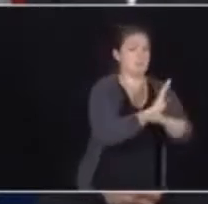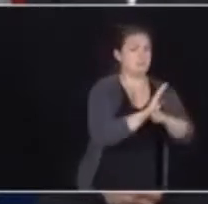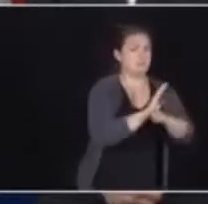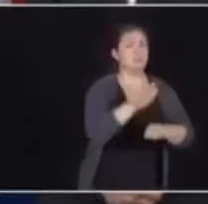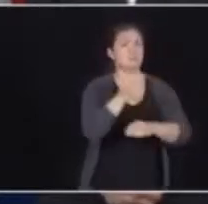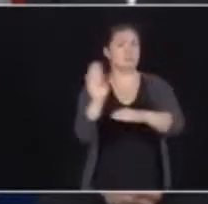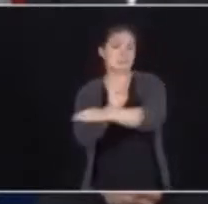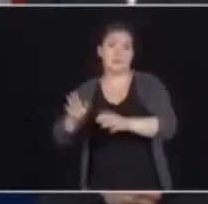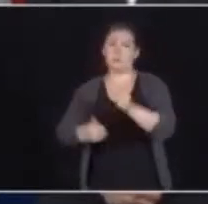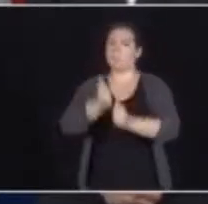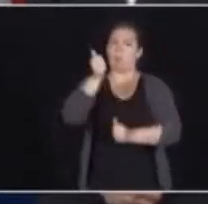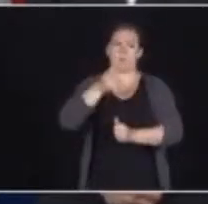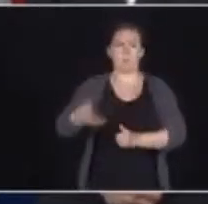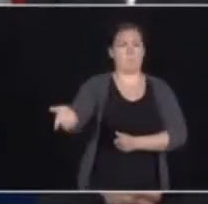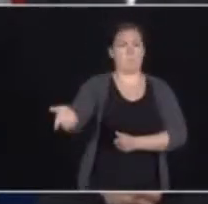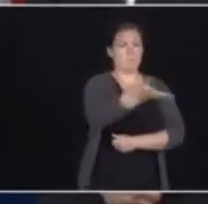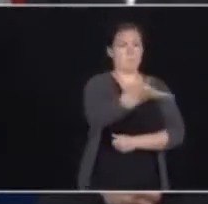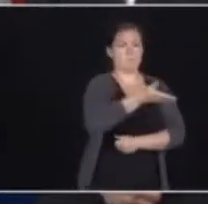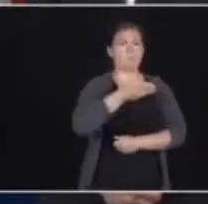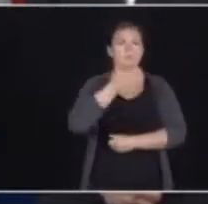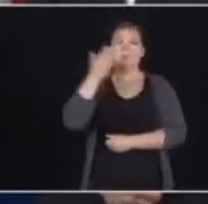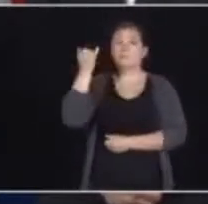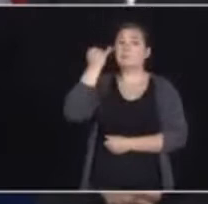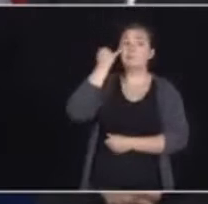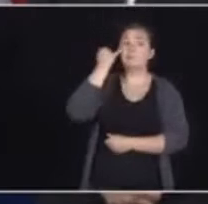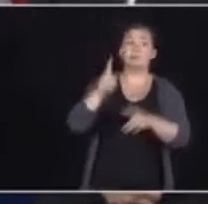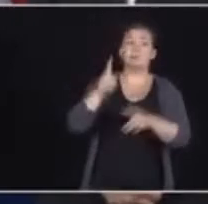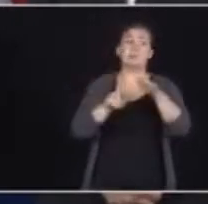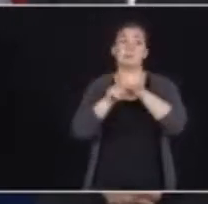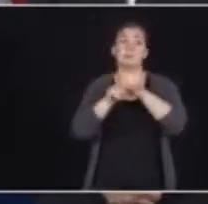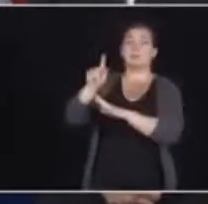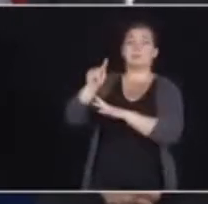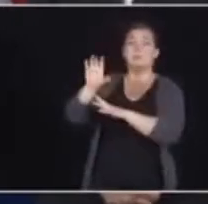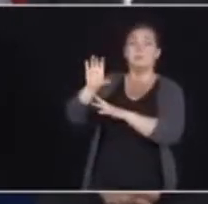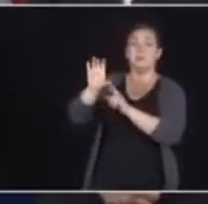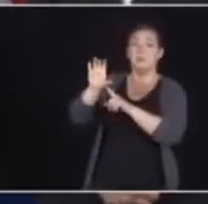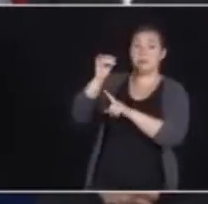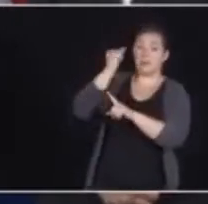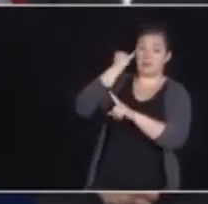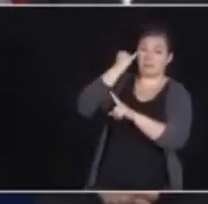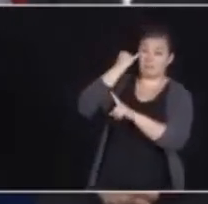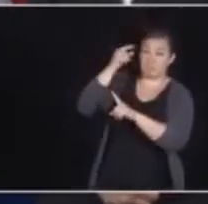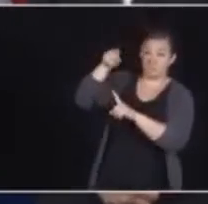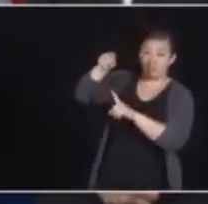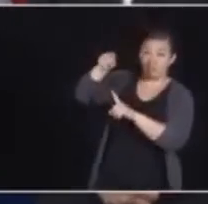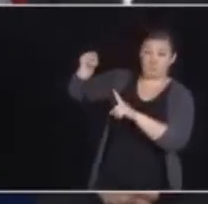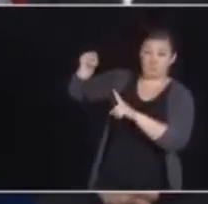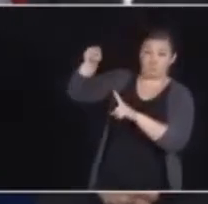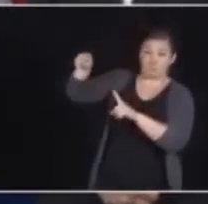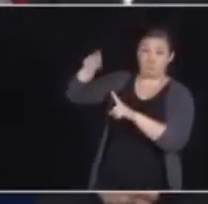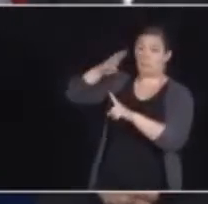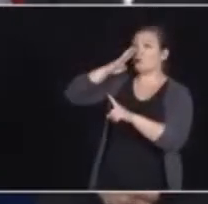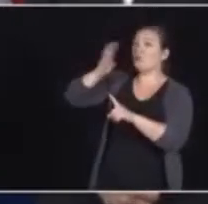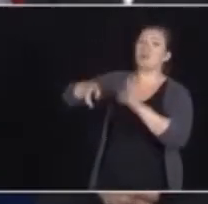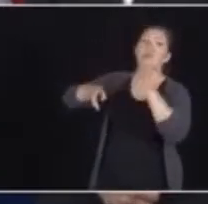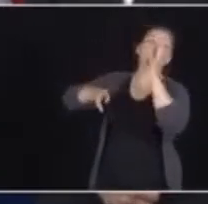vast majority of them. But when it comes to long-term care, I don't believe we should protect people that were